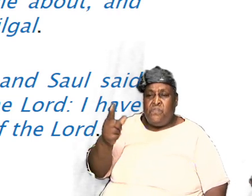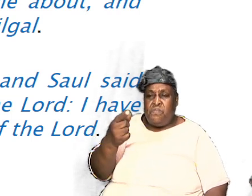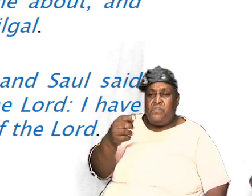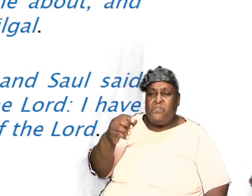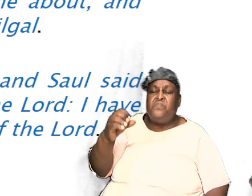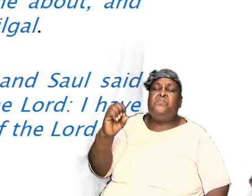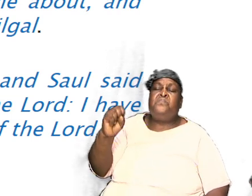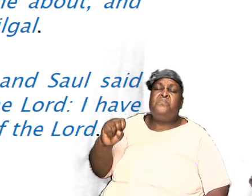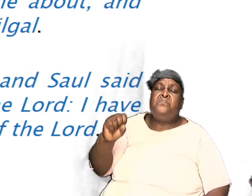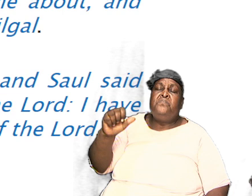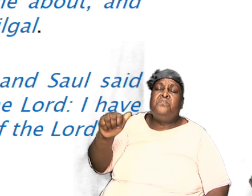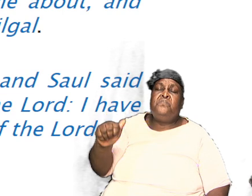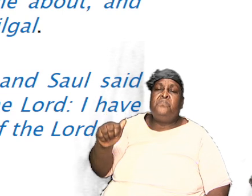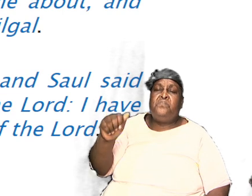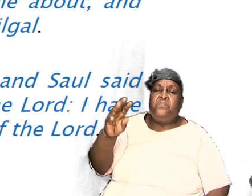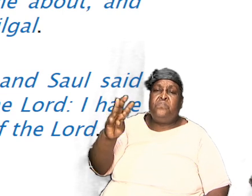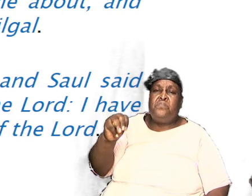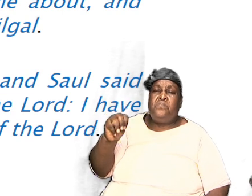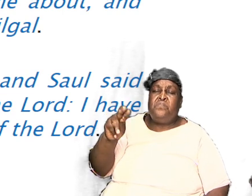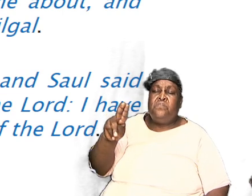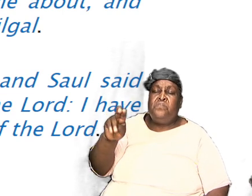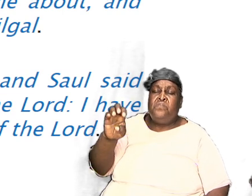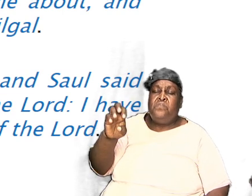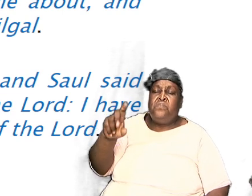15, verse 12.